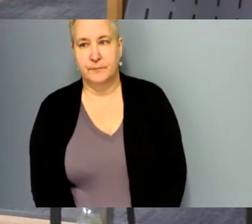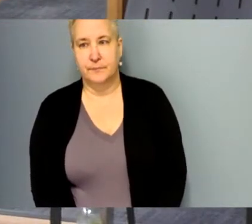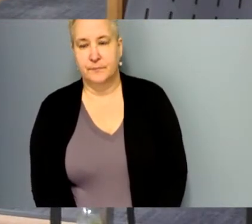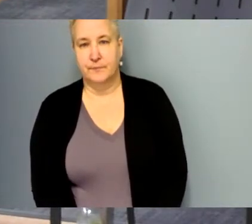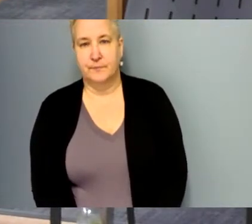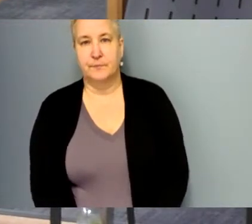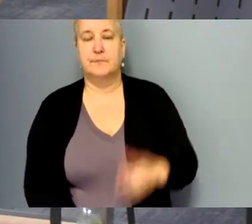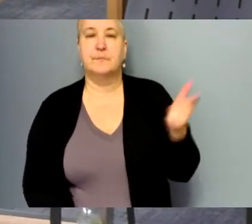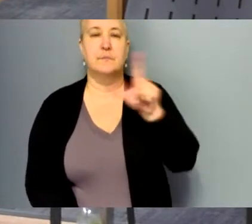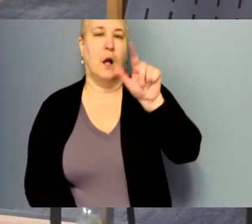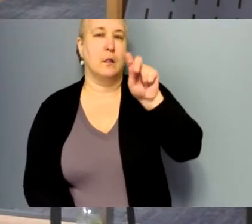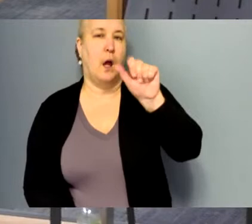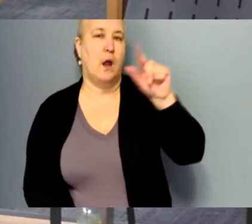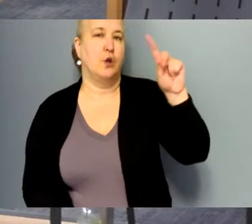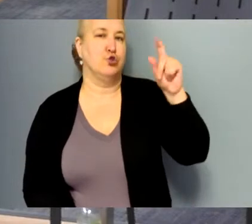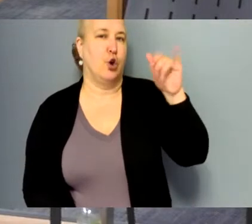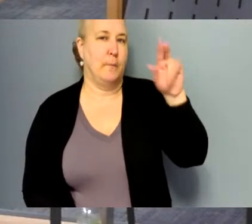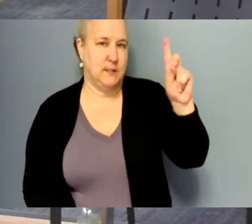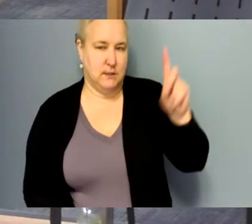Vonna Darmond.